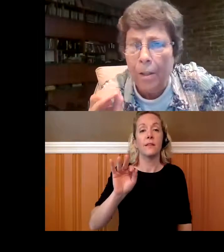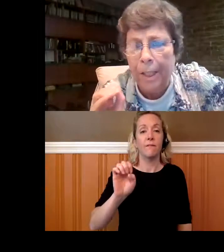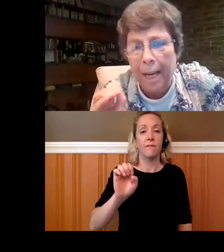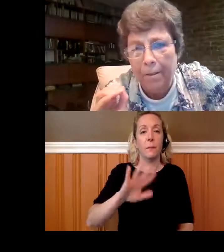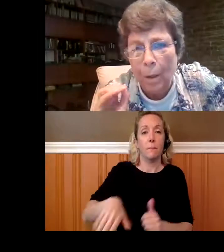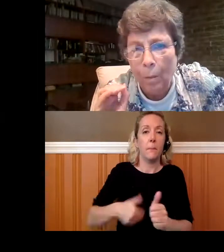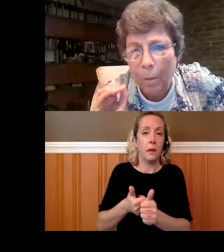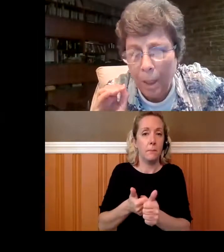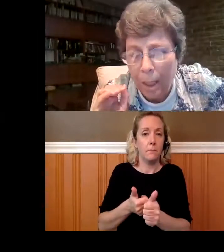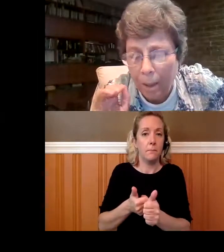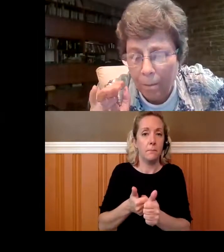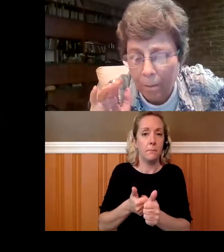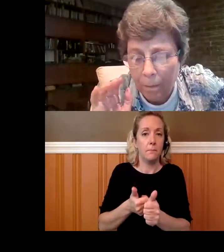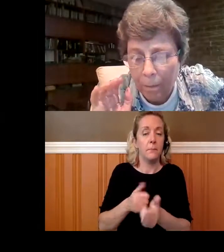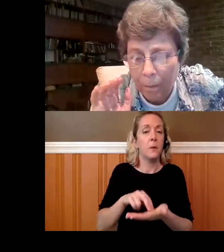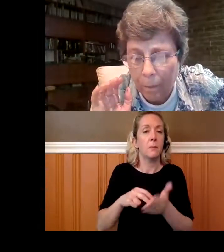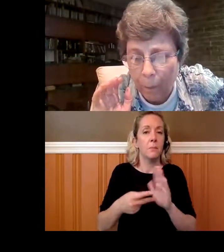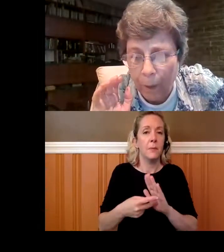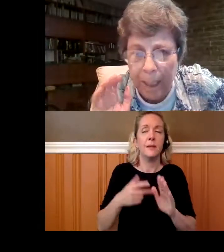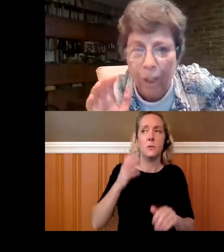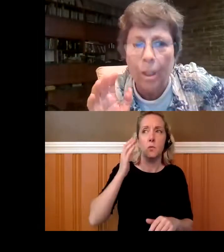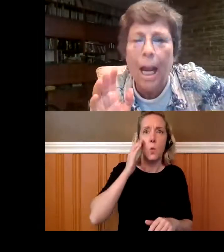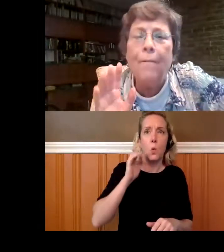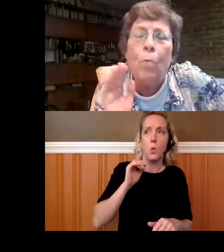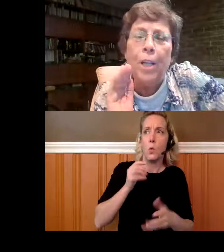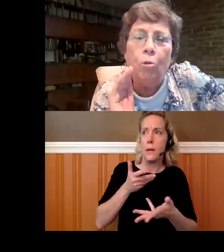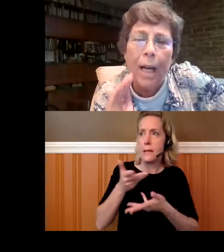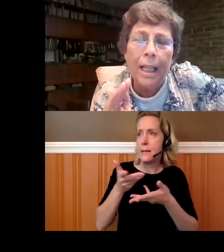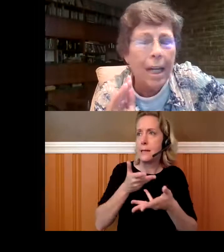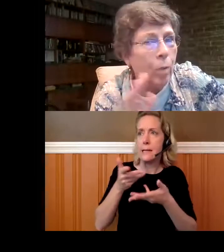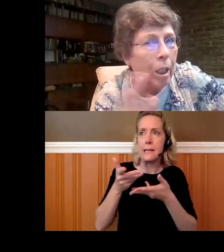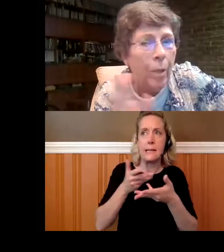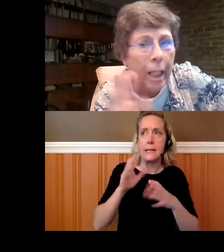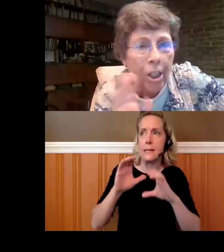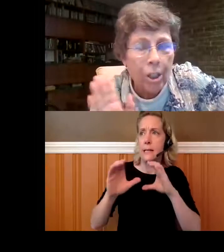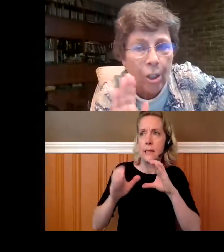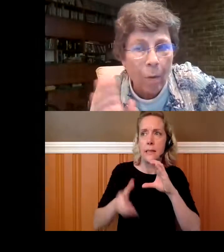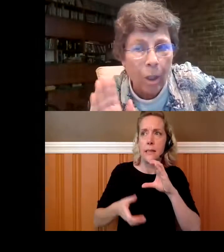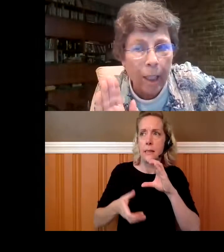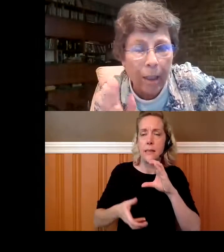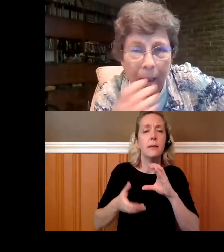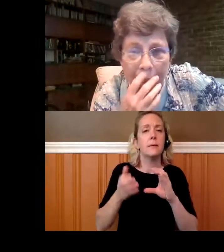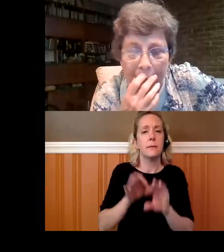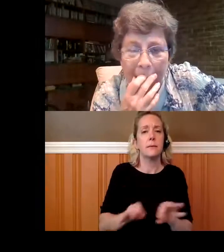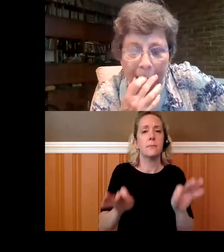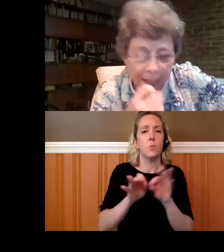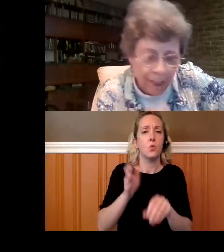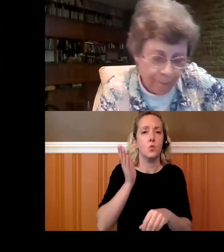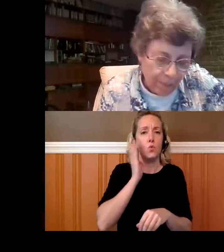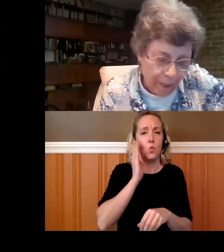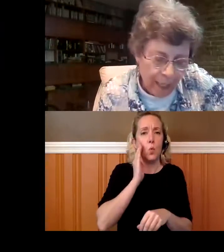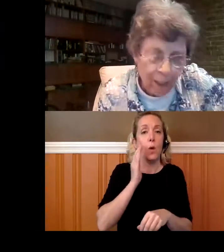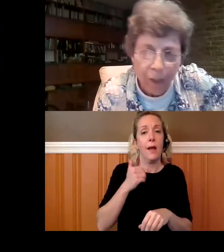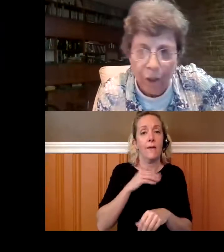procedure. Have a way to recognize when the communication's not working, and so that you can go into plan